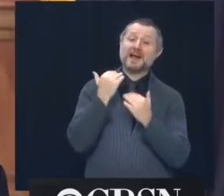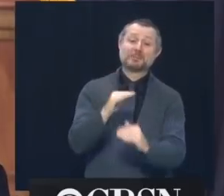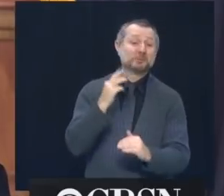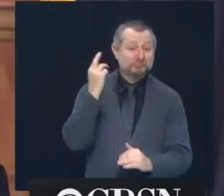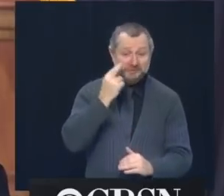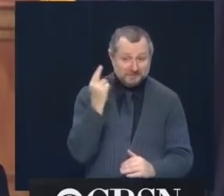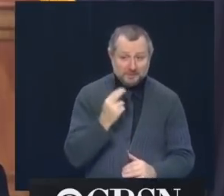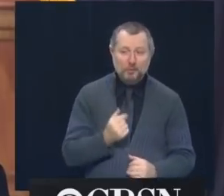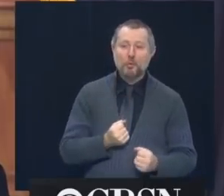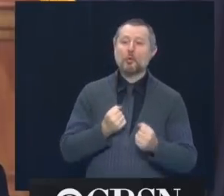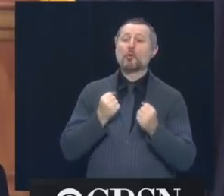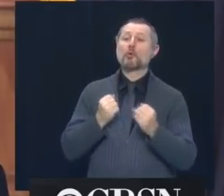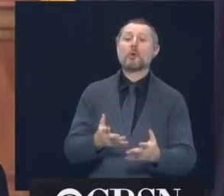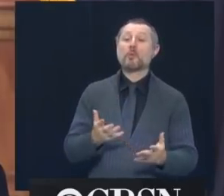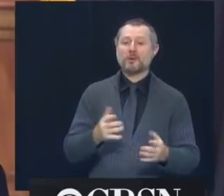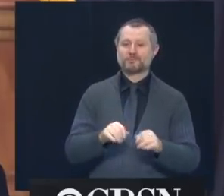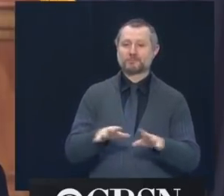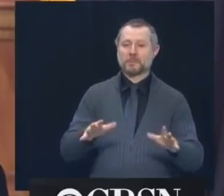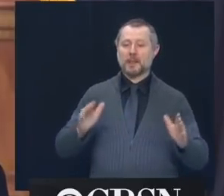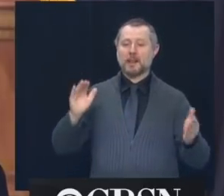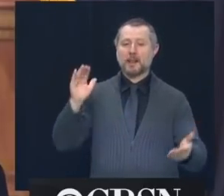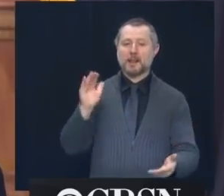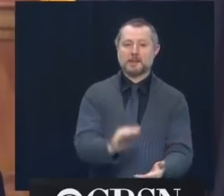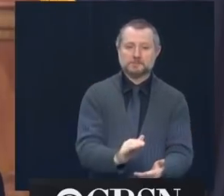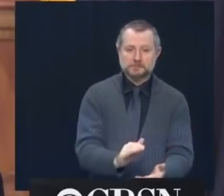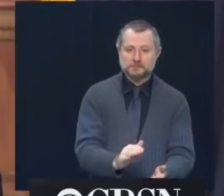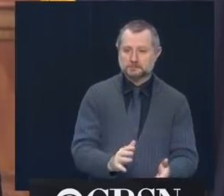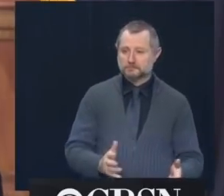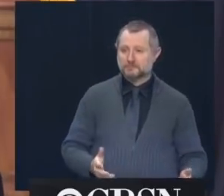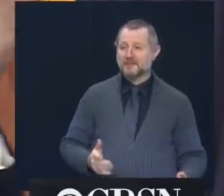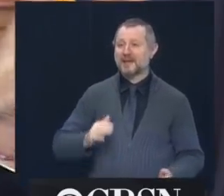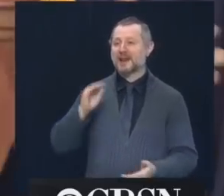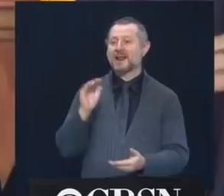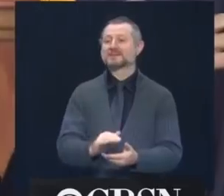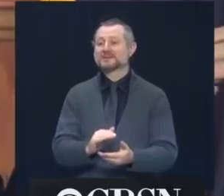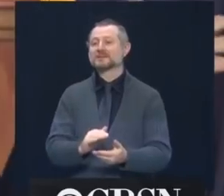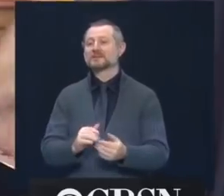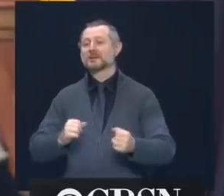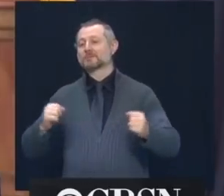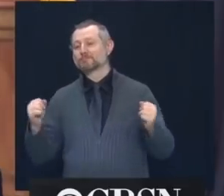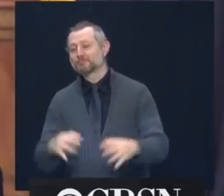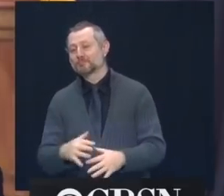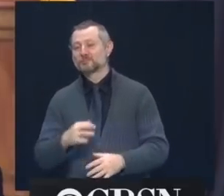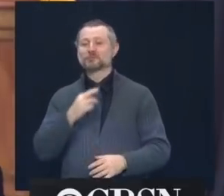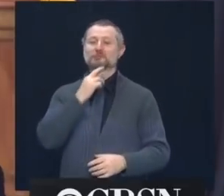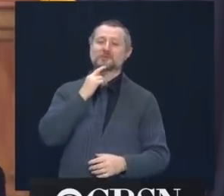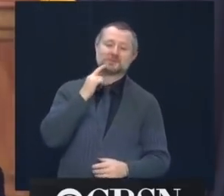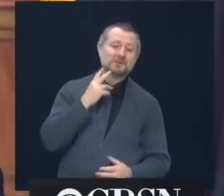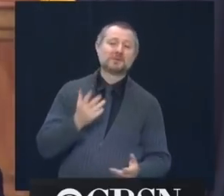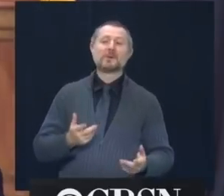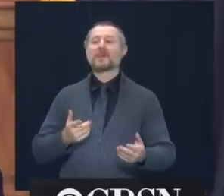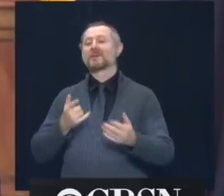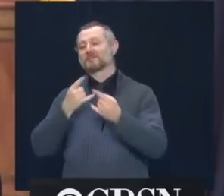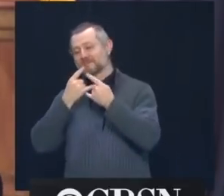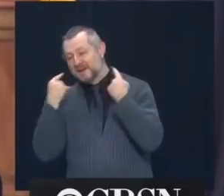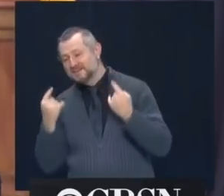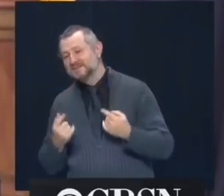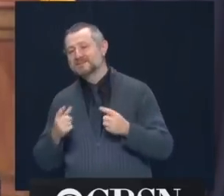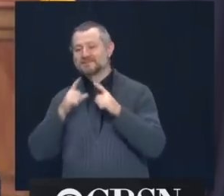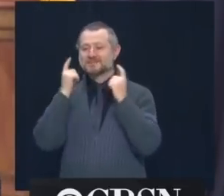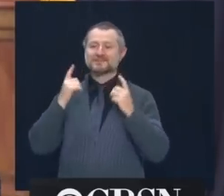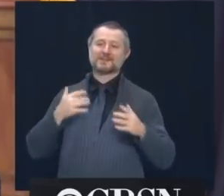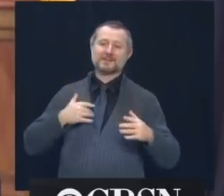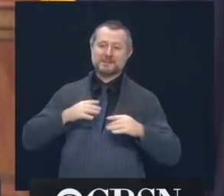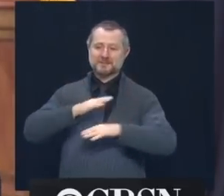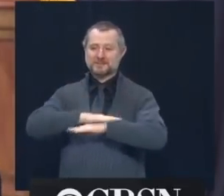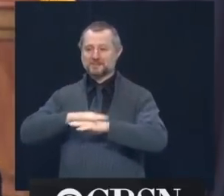dining. And when you reduce the capacity and you have masks and you have plexiglass partitions, et cetera,